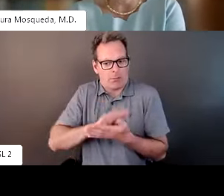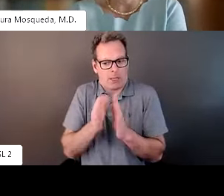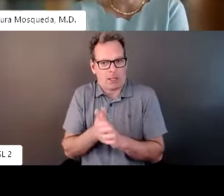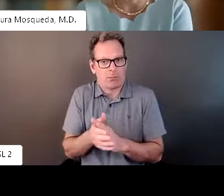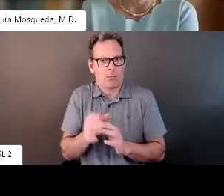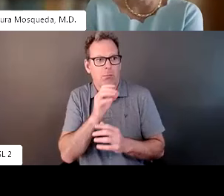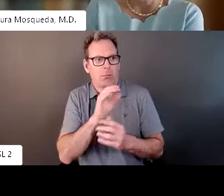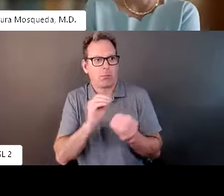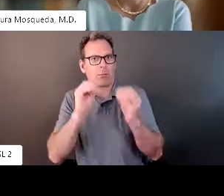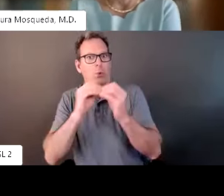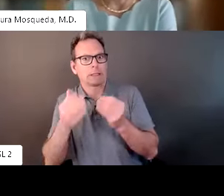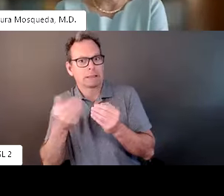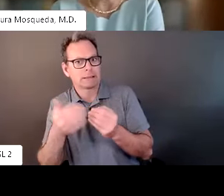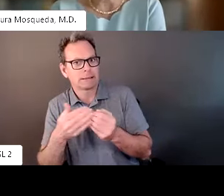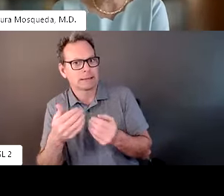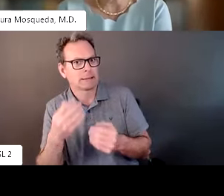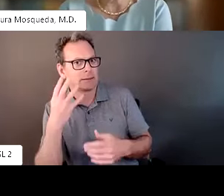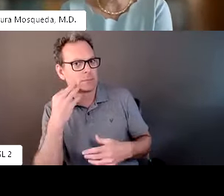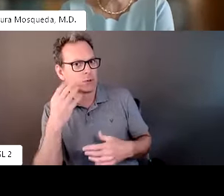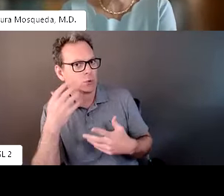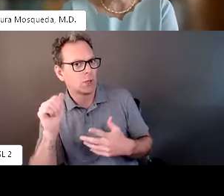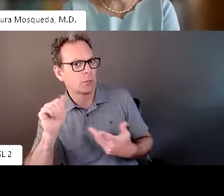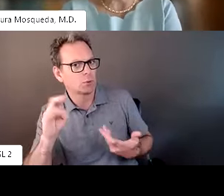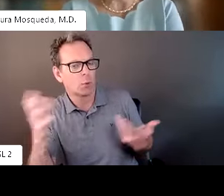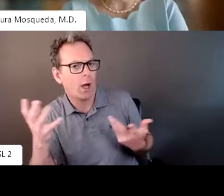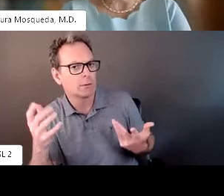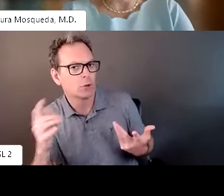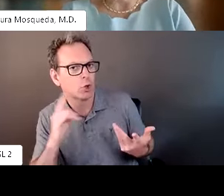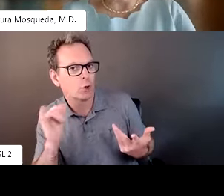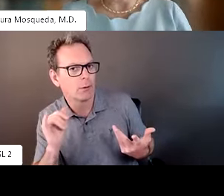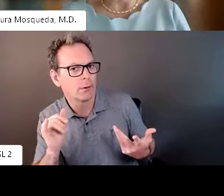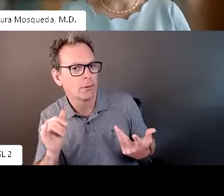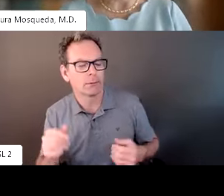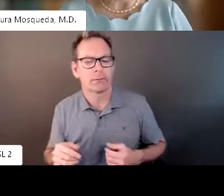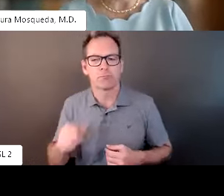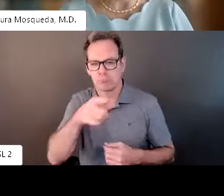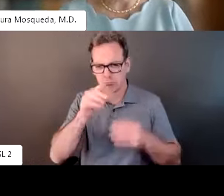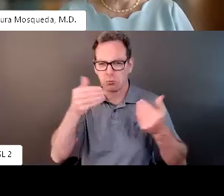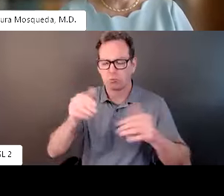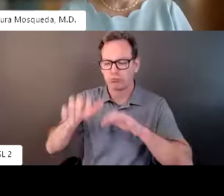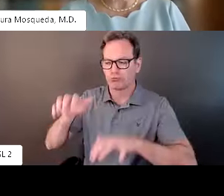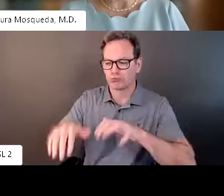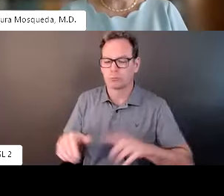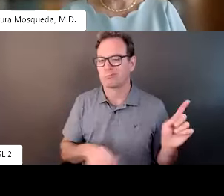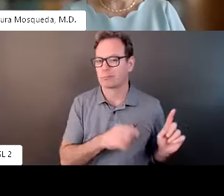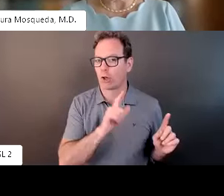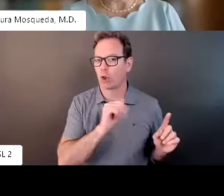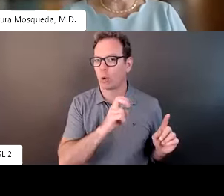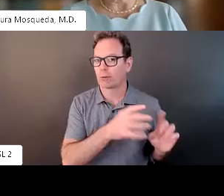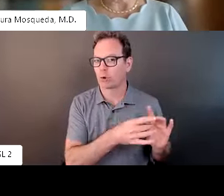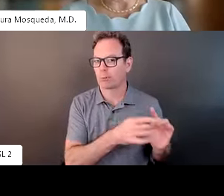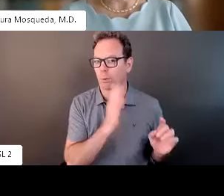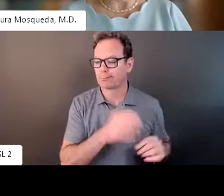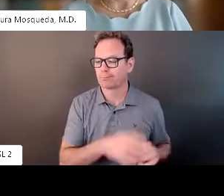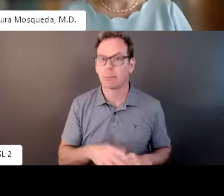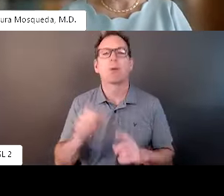age? And while a few of you are typing in the chat, and Laura will tell me what you're saying, let's also talk about